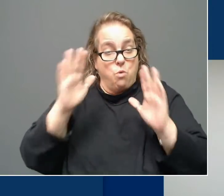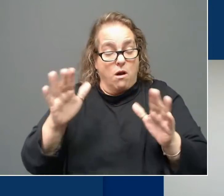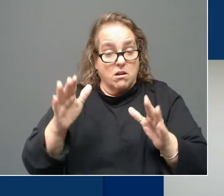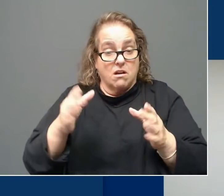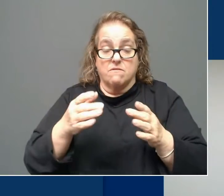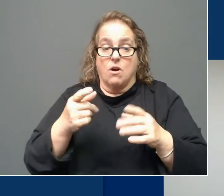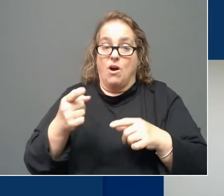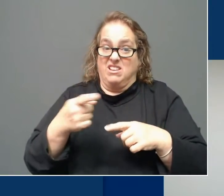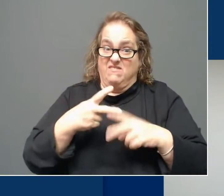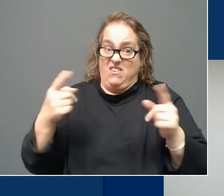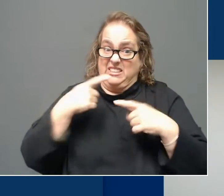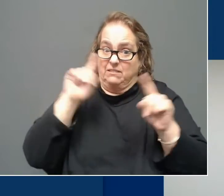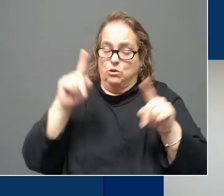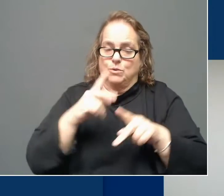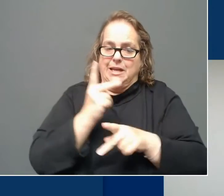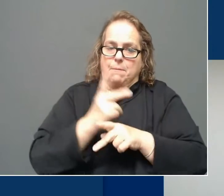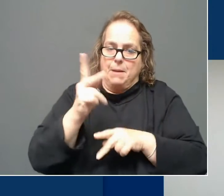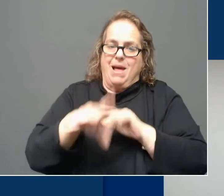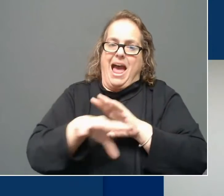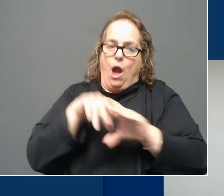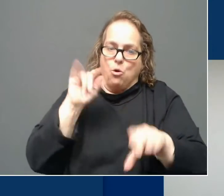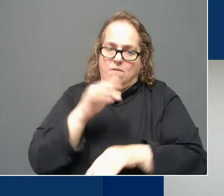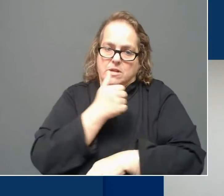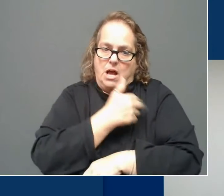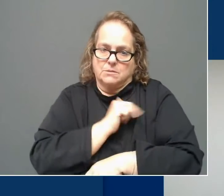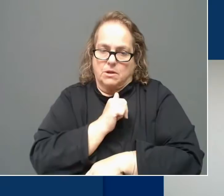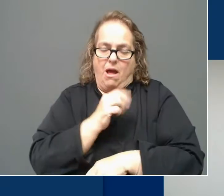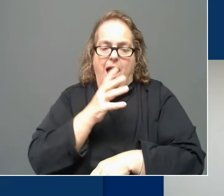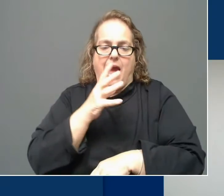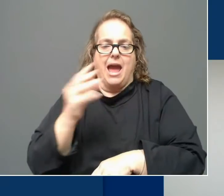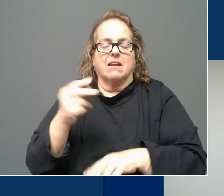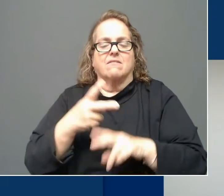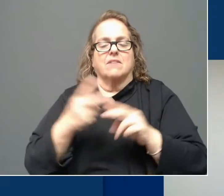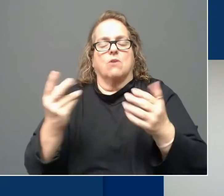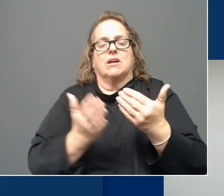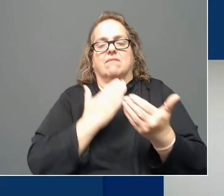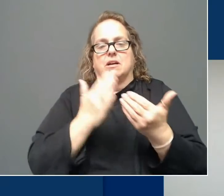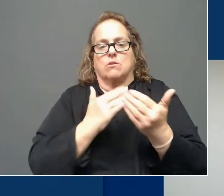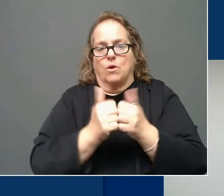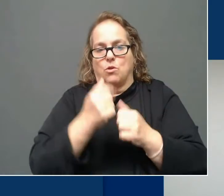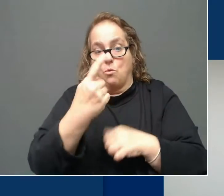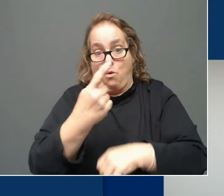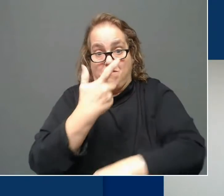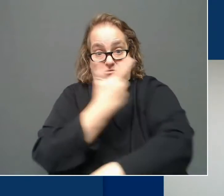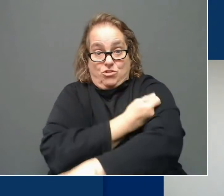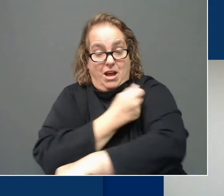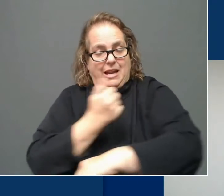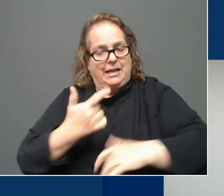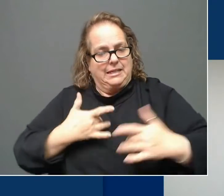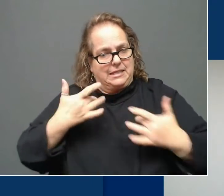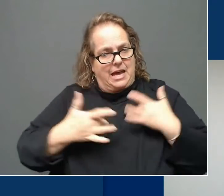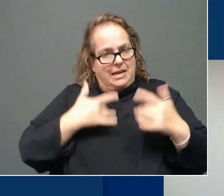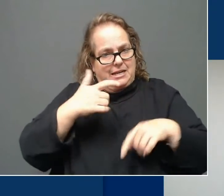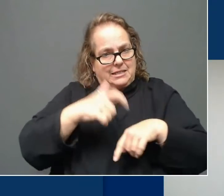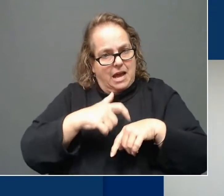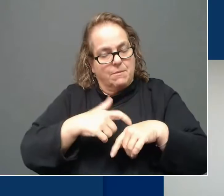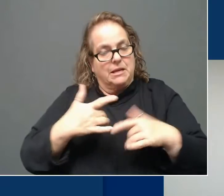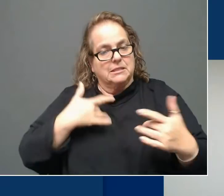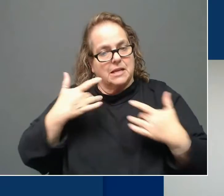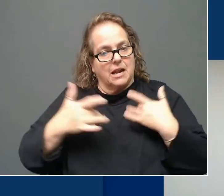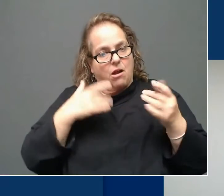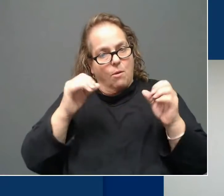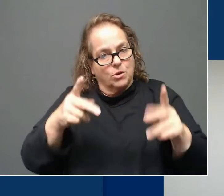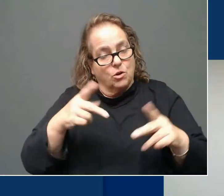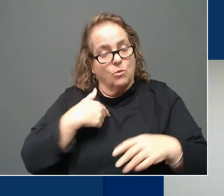one shot needed. This is an exciting time. It's an exciting opportunity. And again, we appreciate you, Governor Beshear,